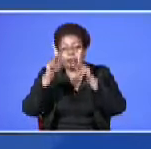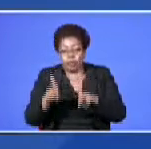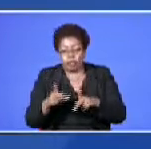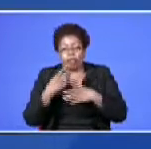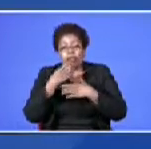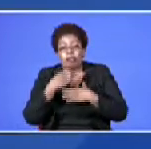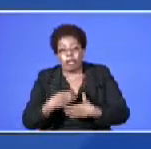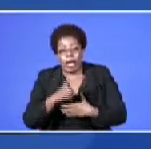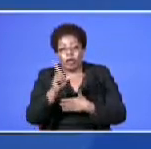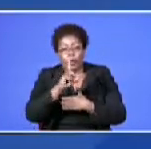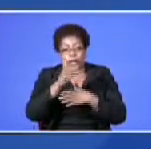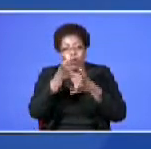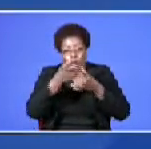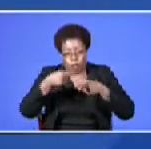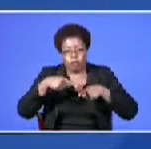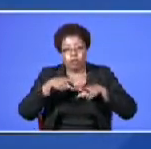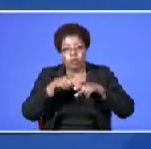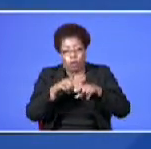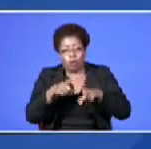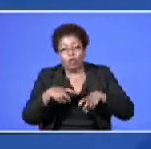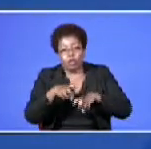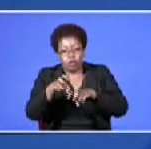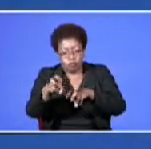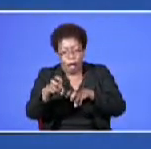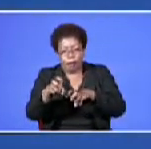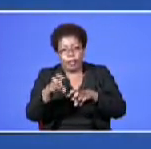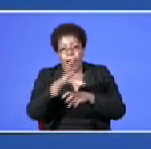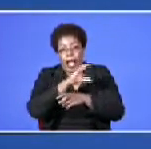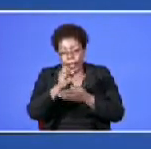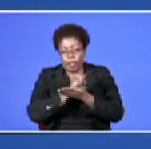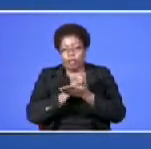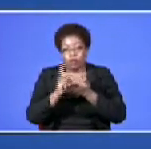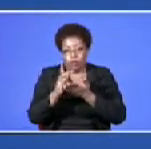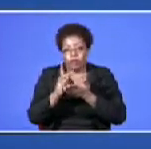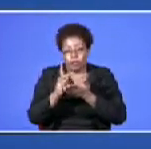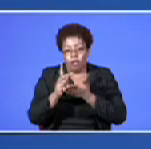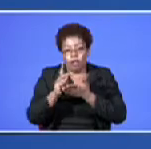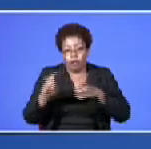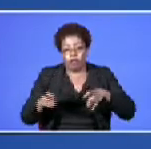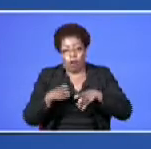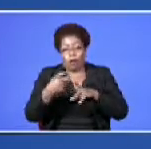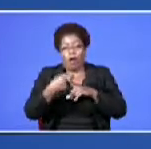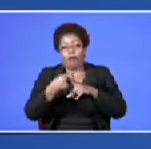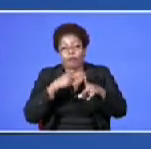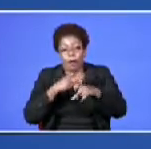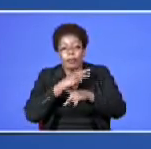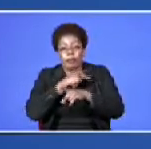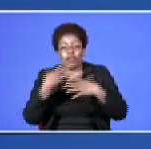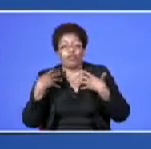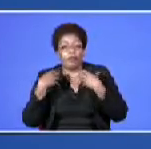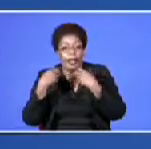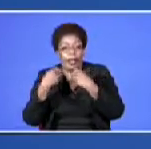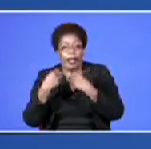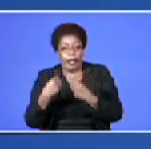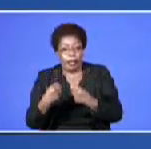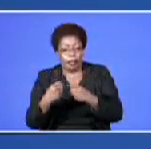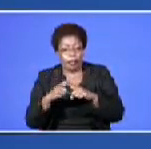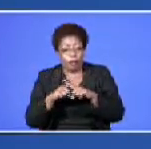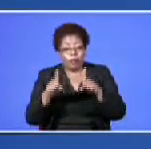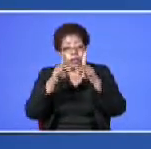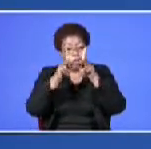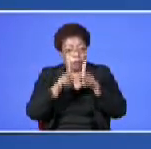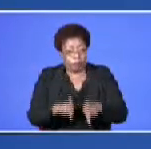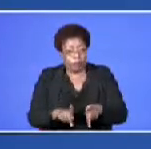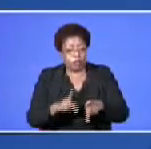travel, and then the authorization for travel would then come from the Ministry of Health. But of course,